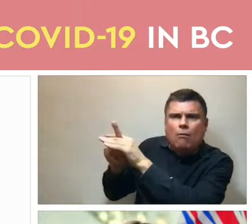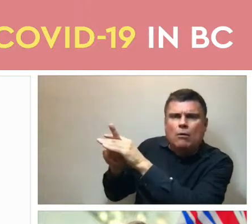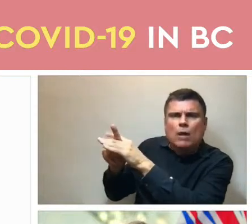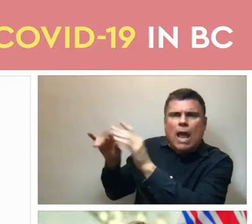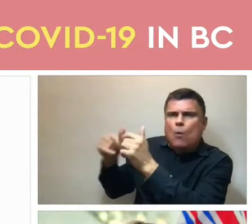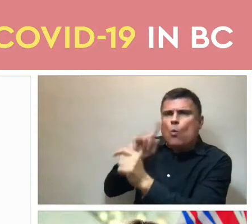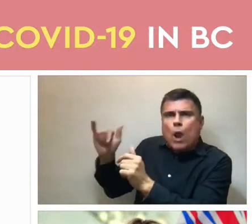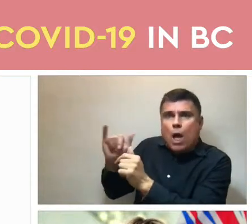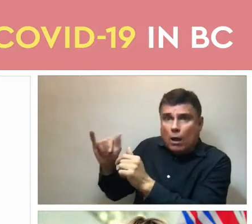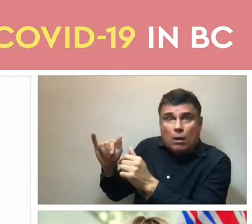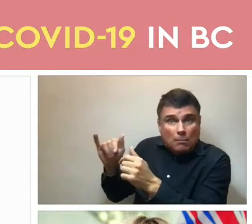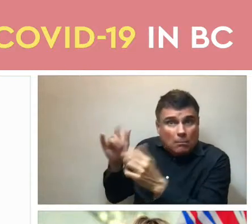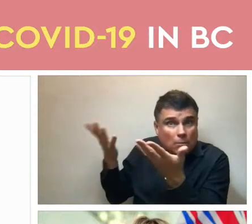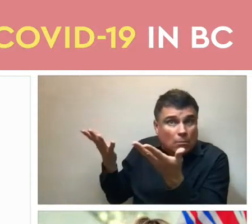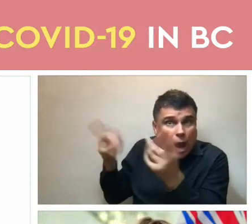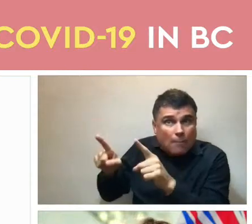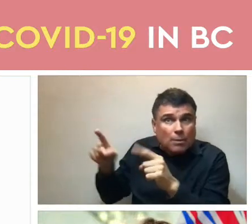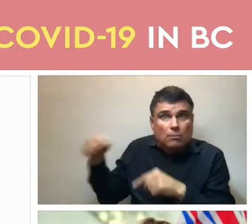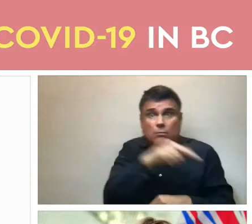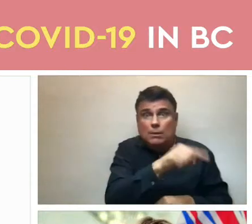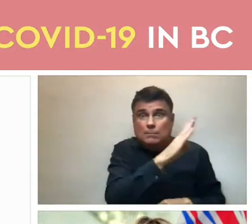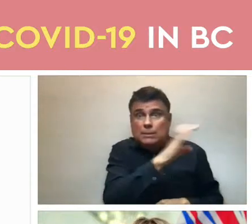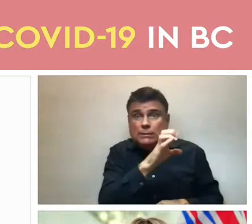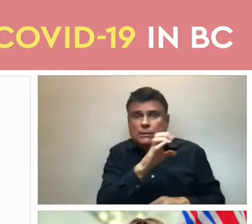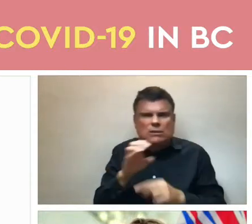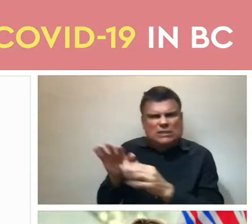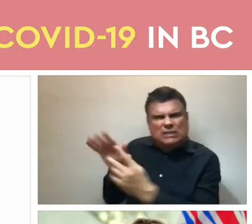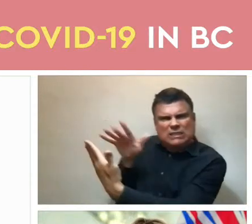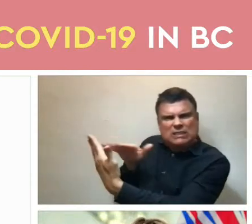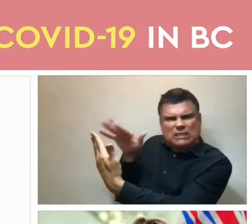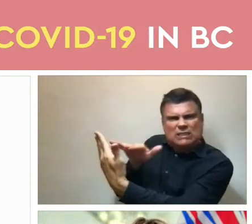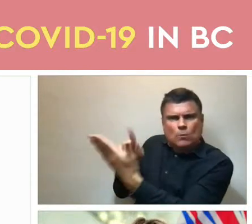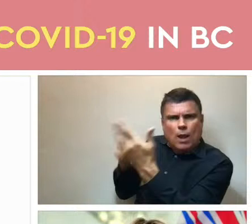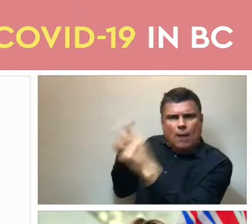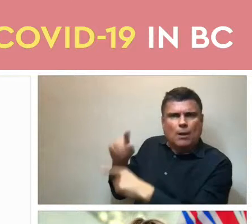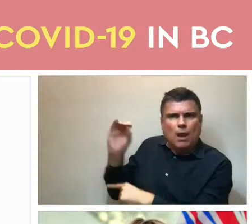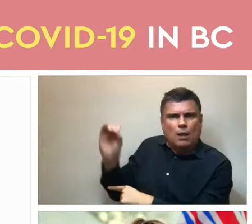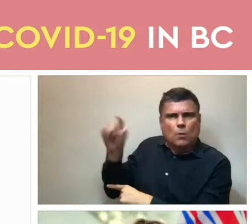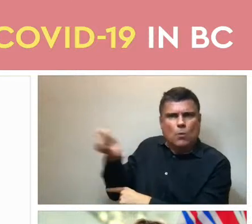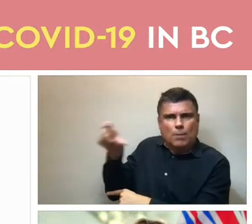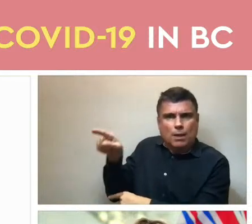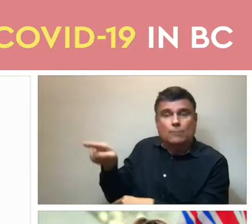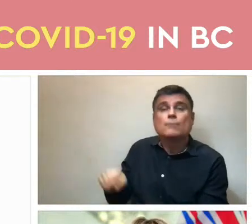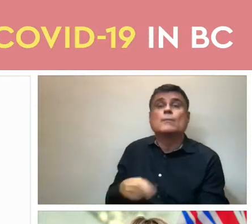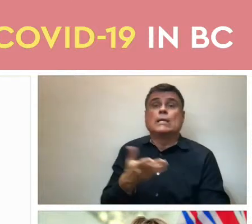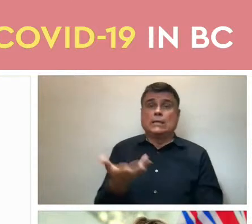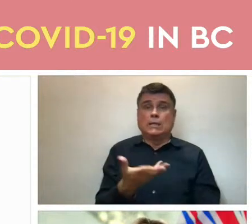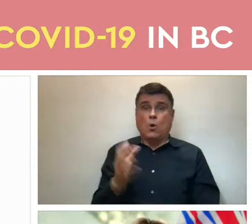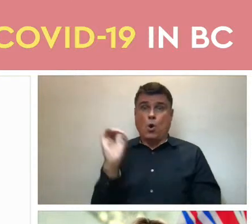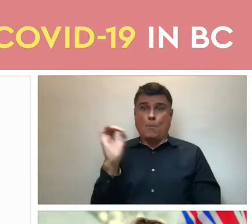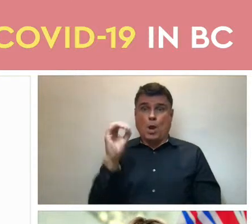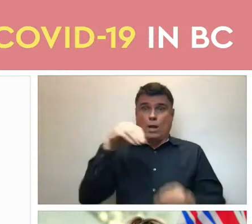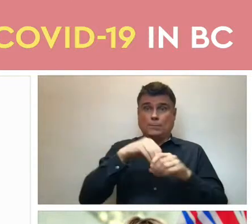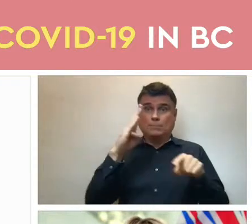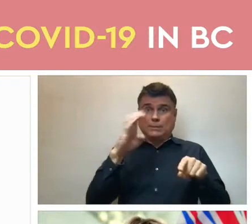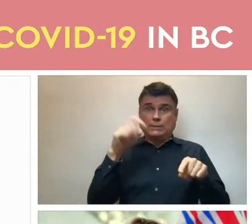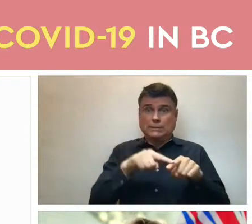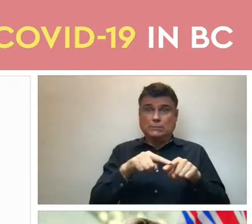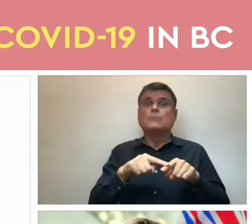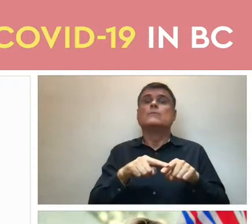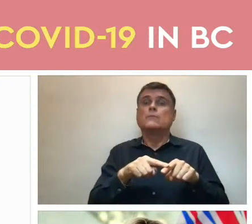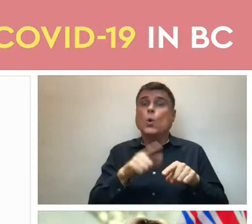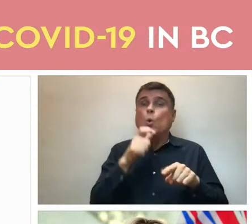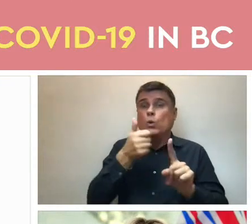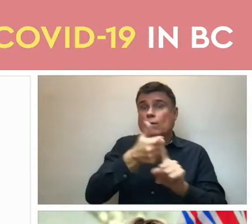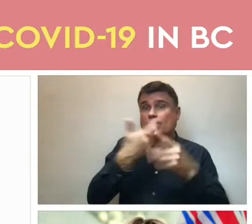Most of our cases still have recent travel histories to a number of different countries. More so recently, we're seeing cases coming in